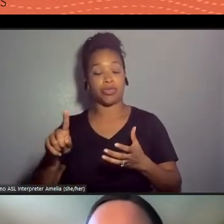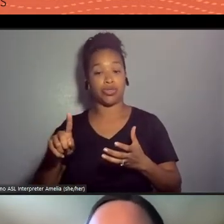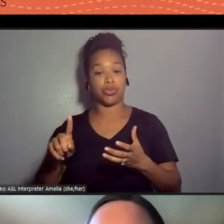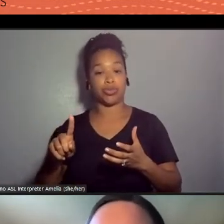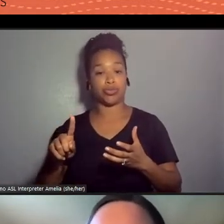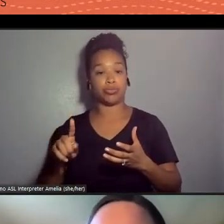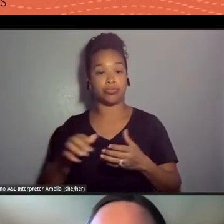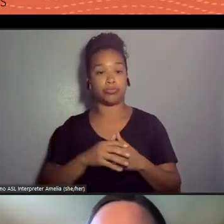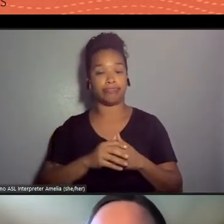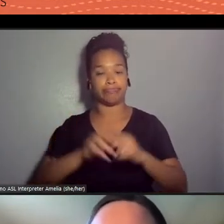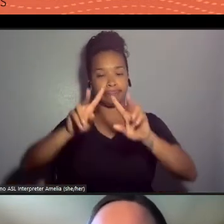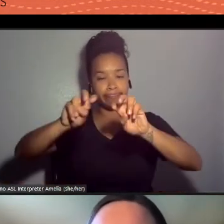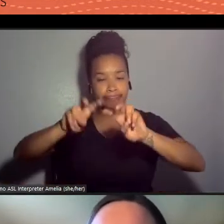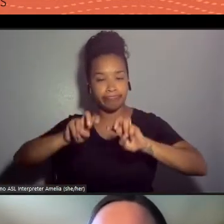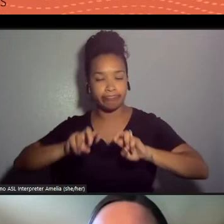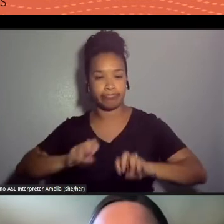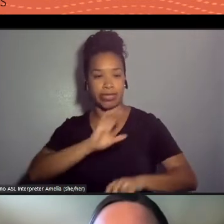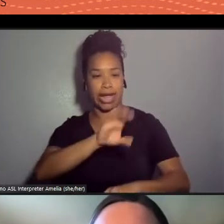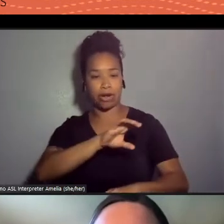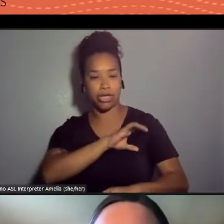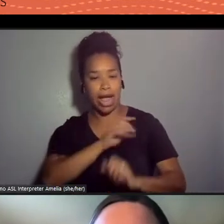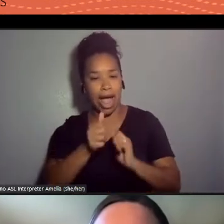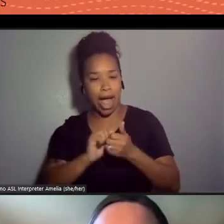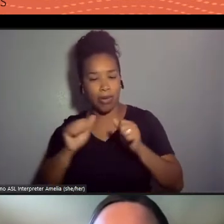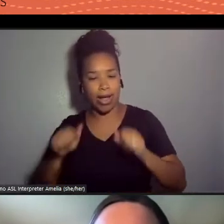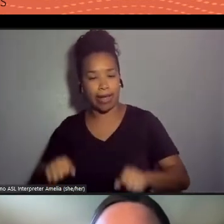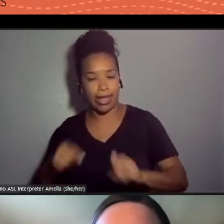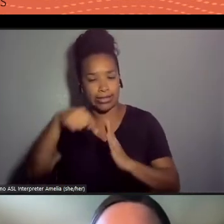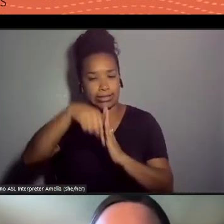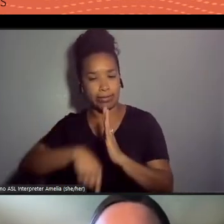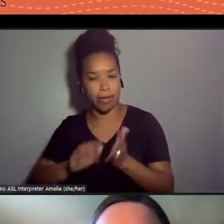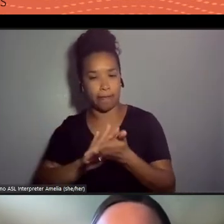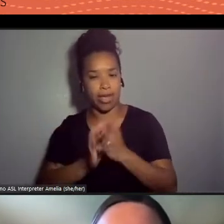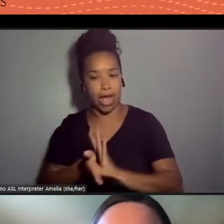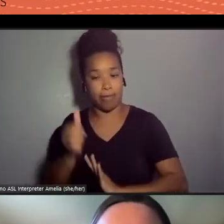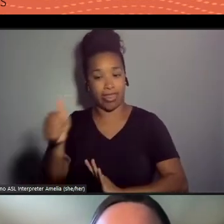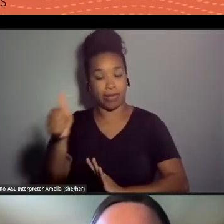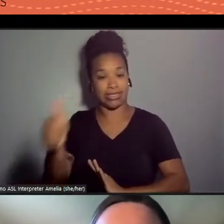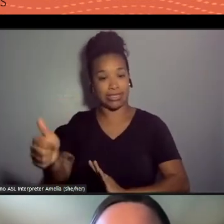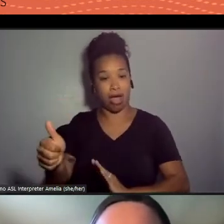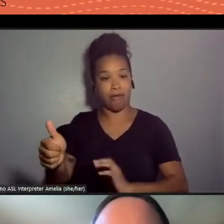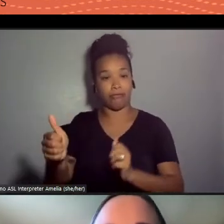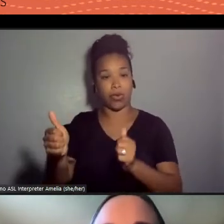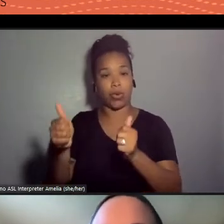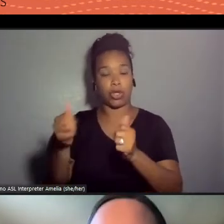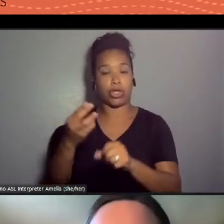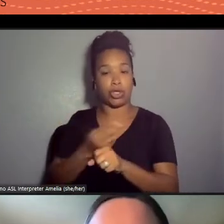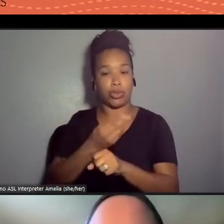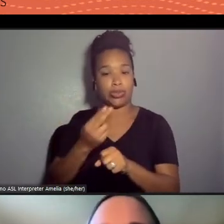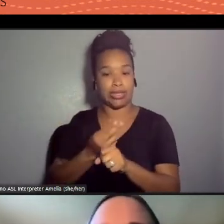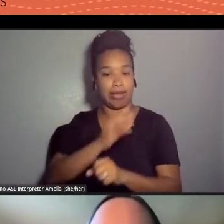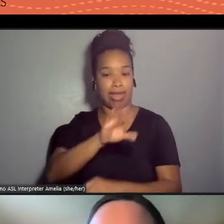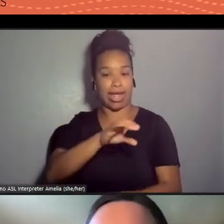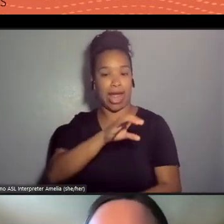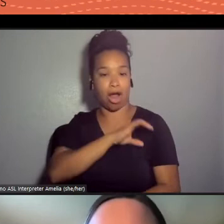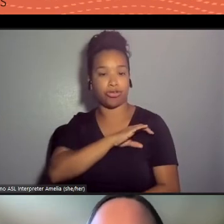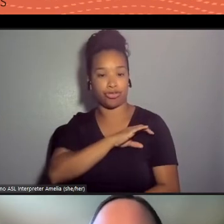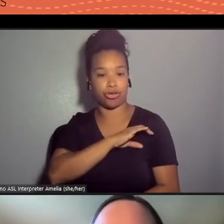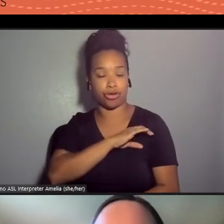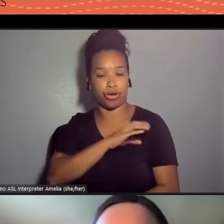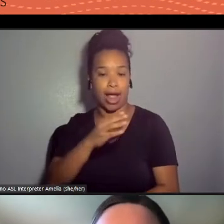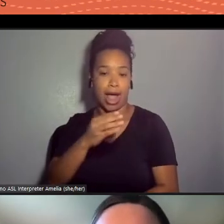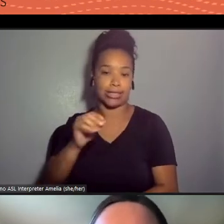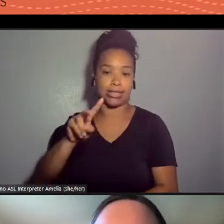they can more deeply become themselves with it as a vehicle. I think of my job as a director being